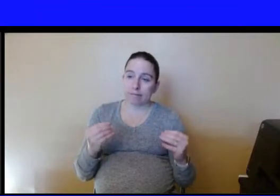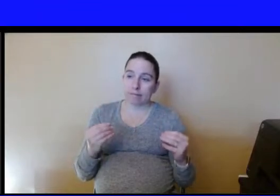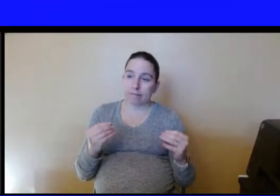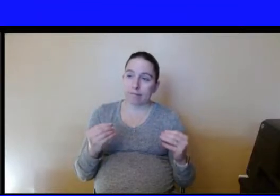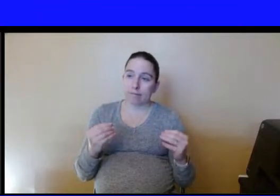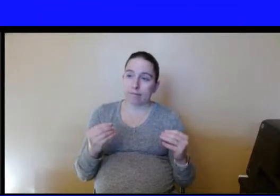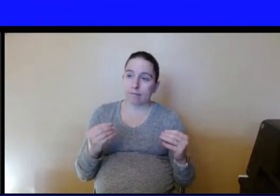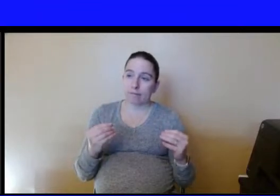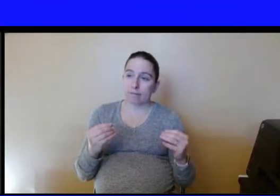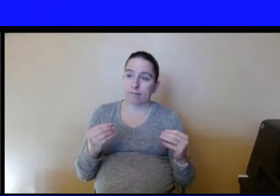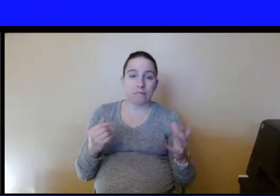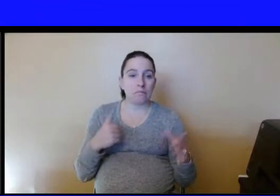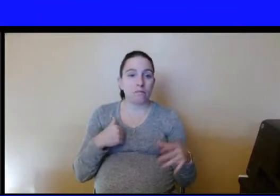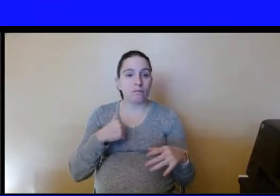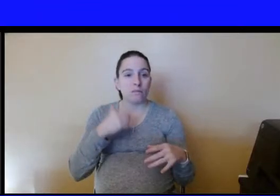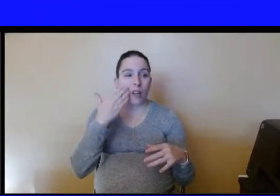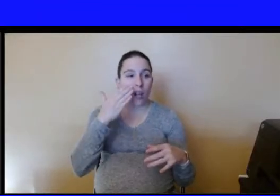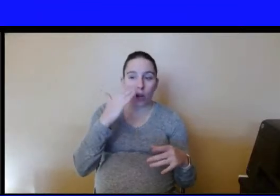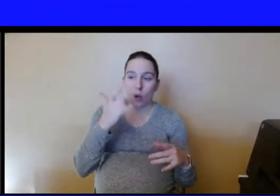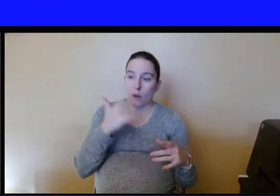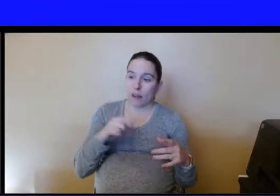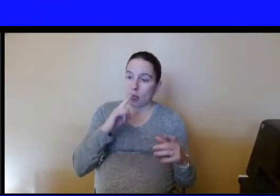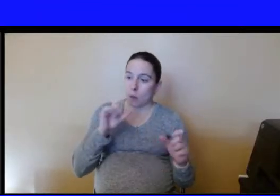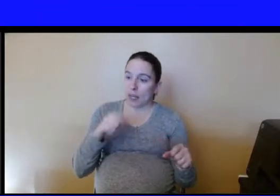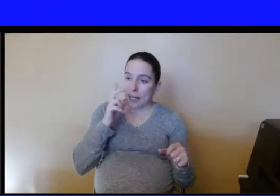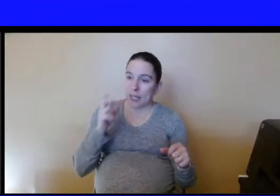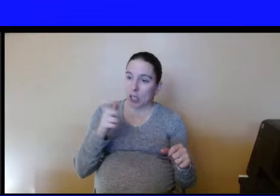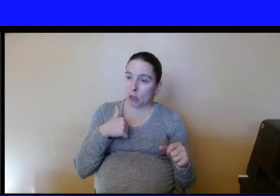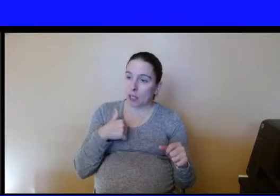happened with the siblings who witnessed,